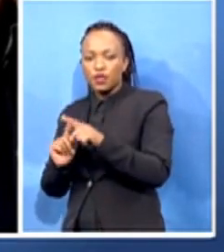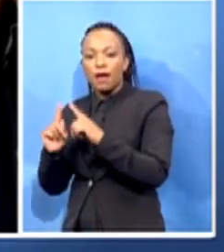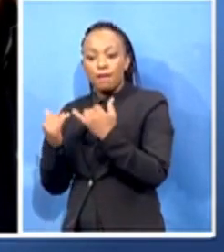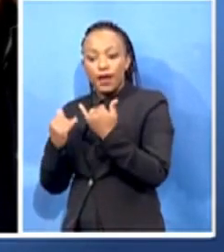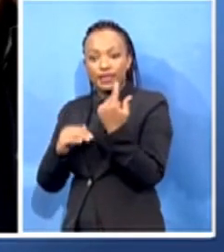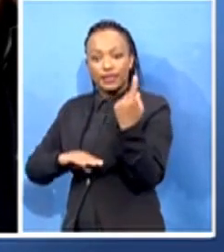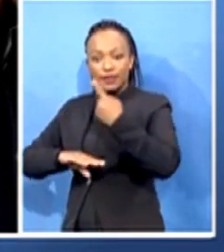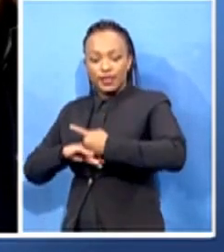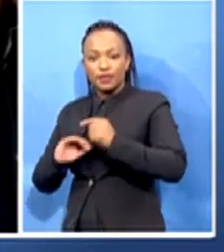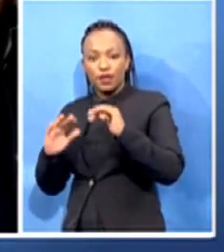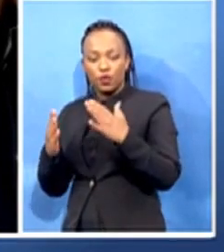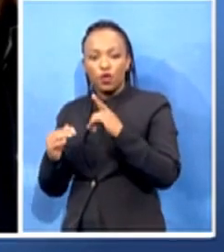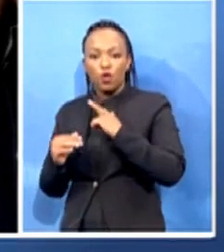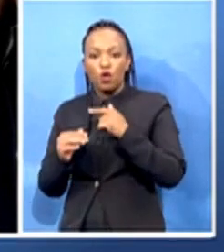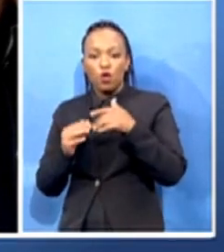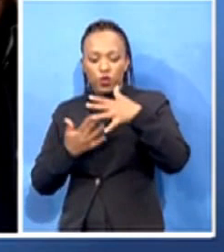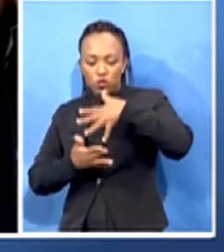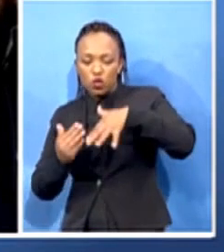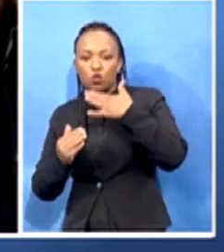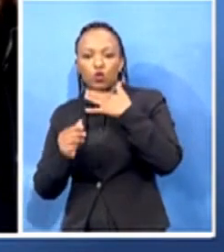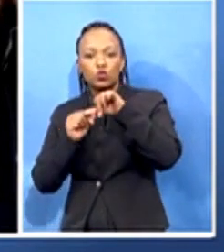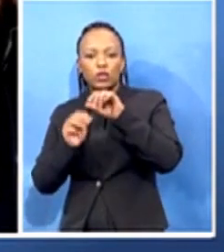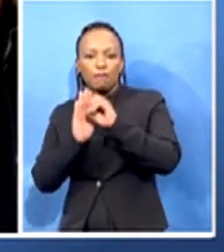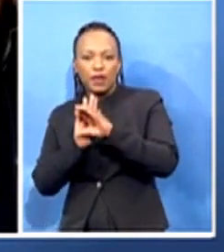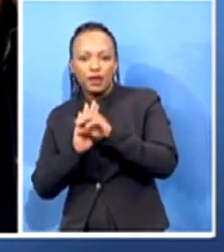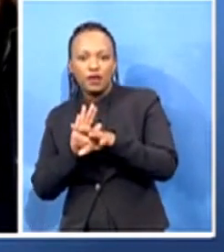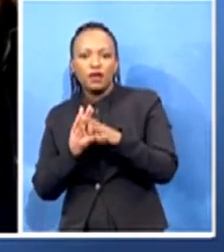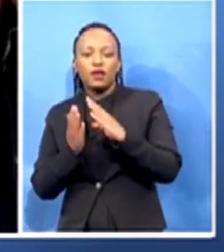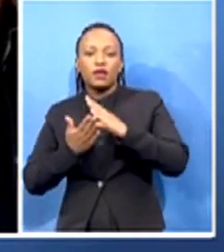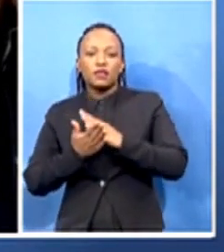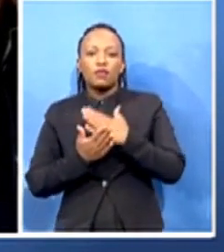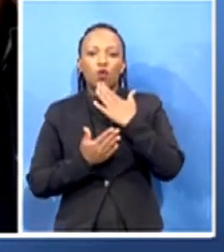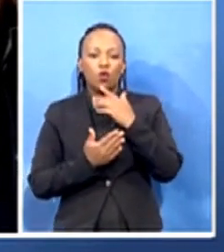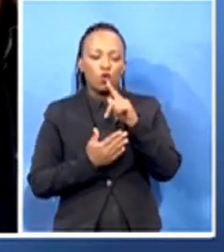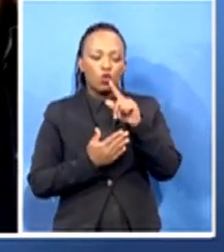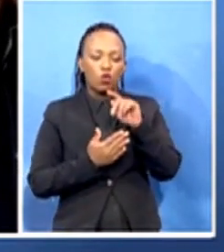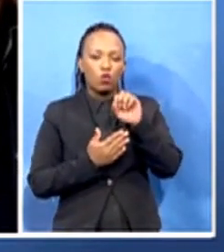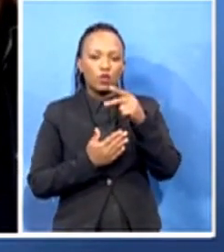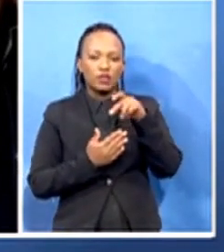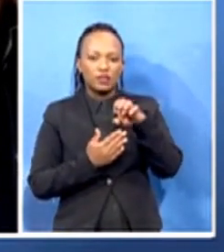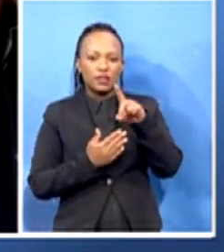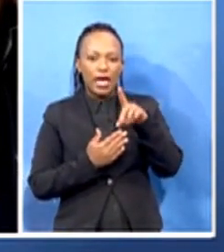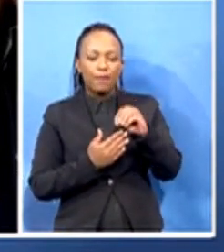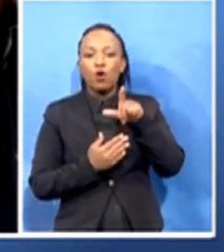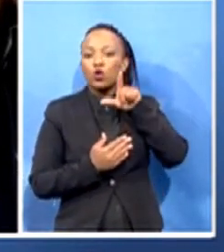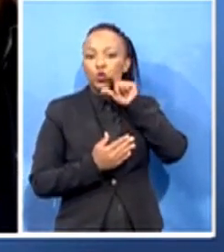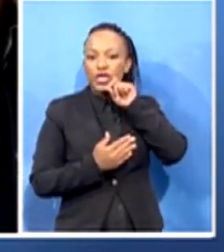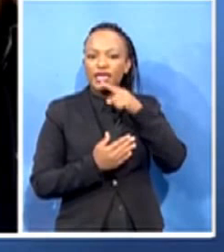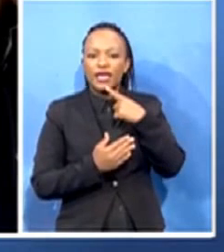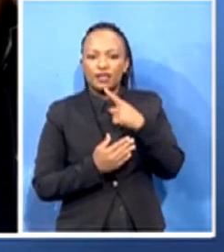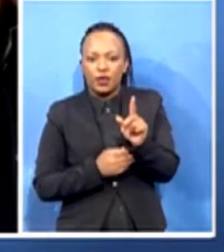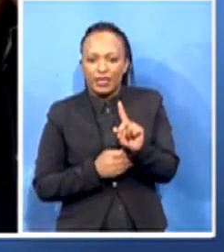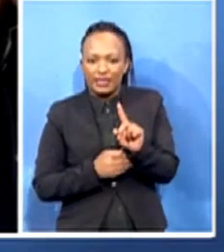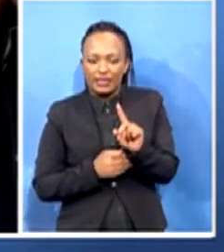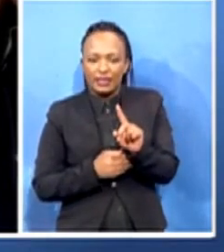media, and we have some Tepo Mohlala on Twitter who says, that new man doesn't know